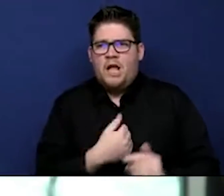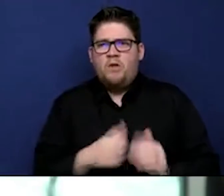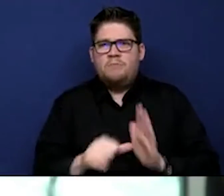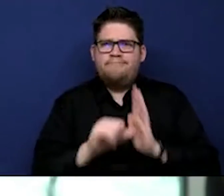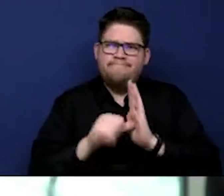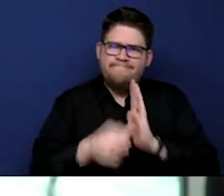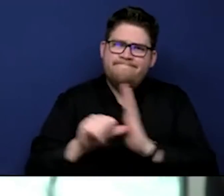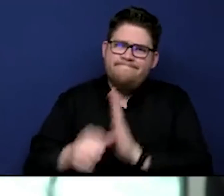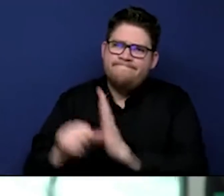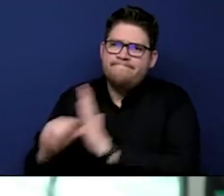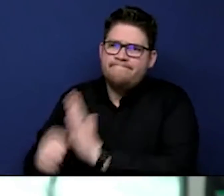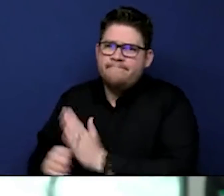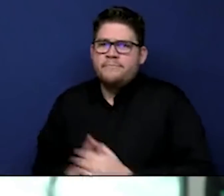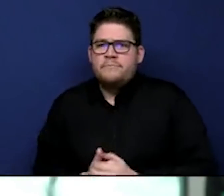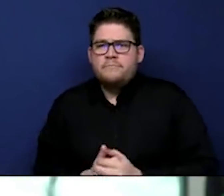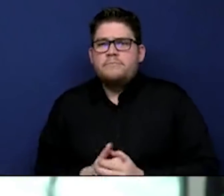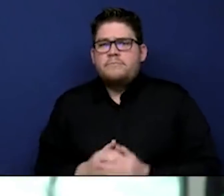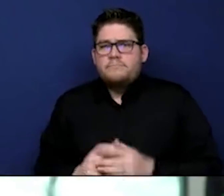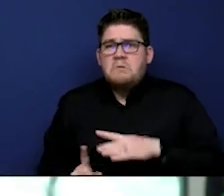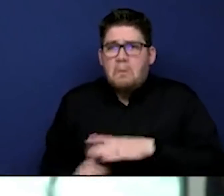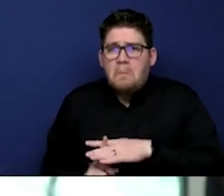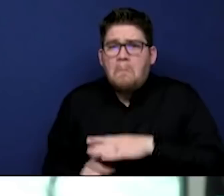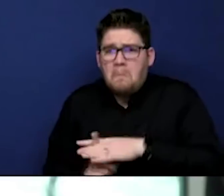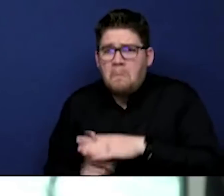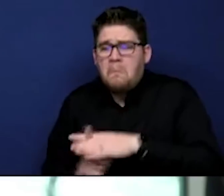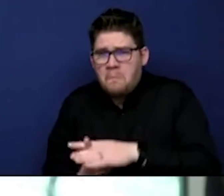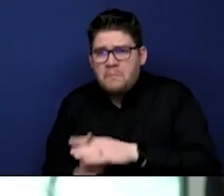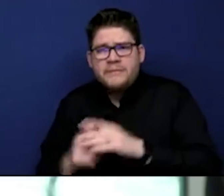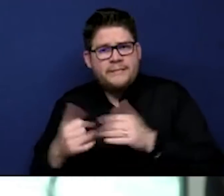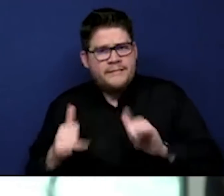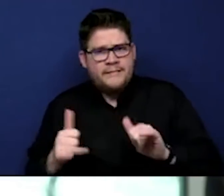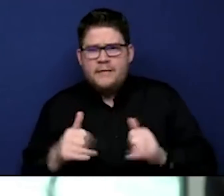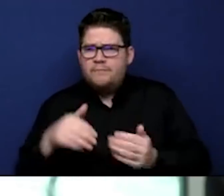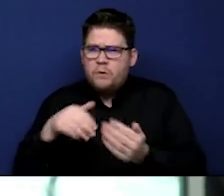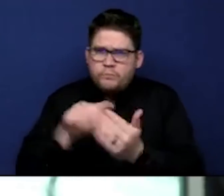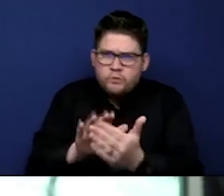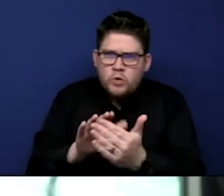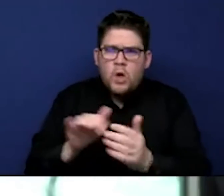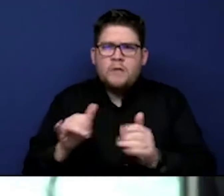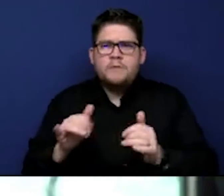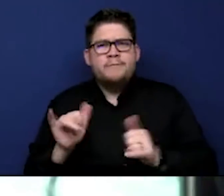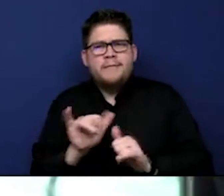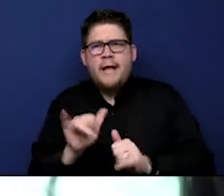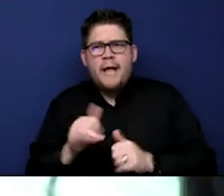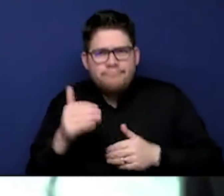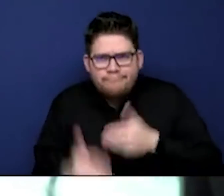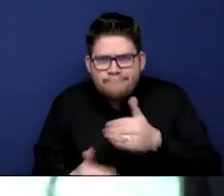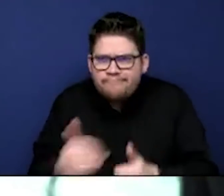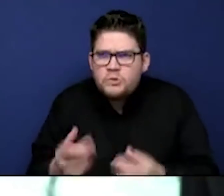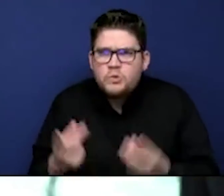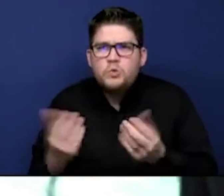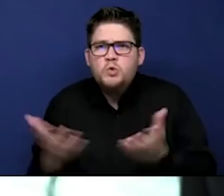variants were coming or were here in BC. I will also note that we have of the